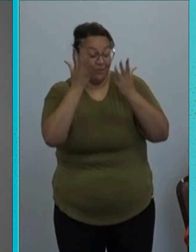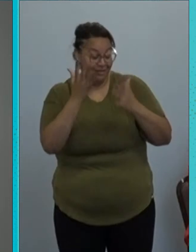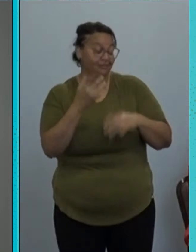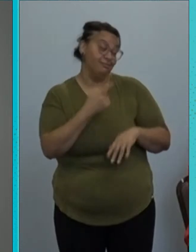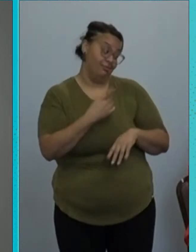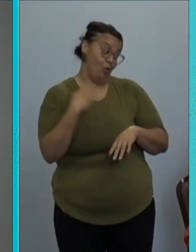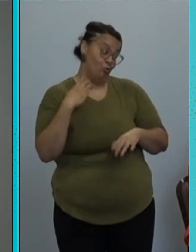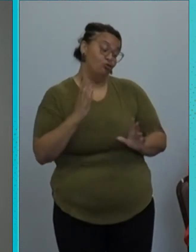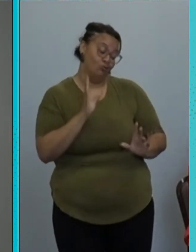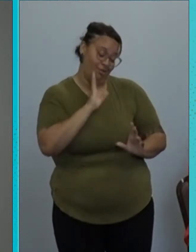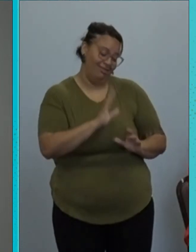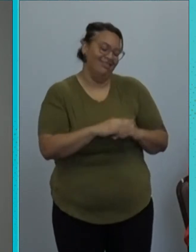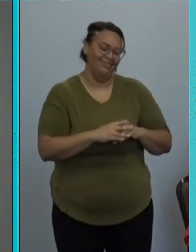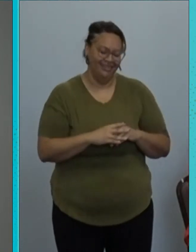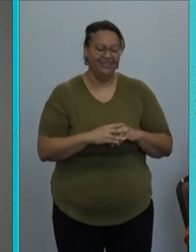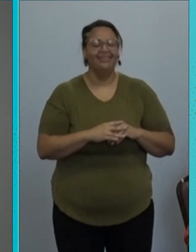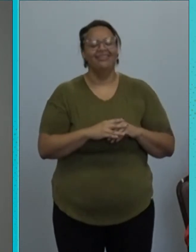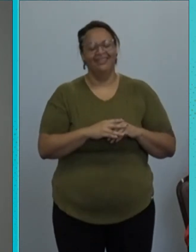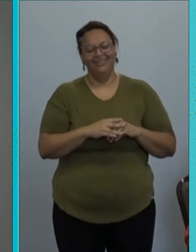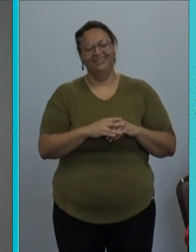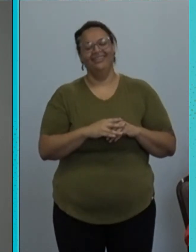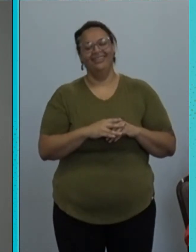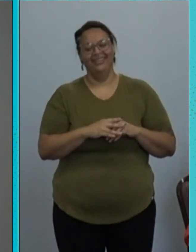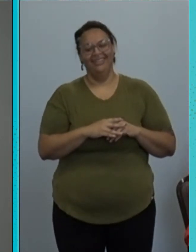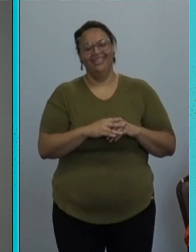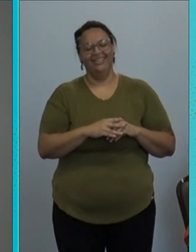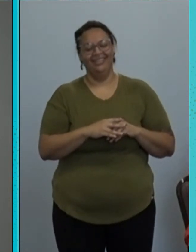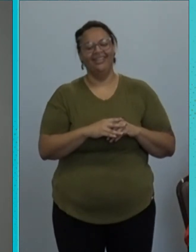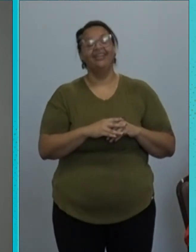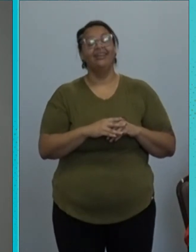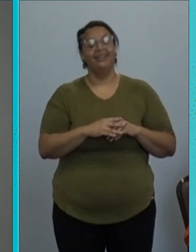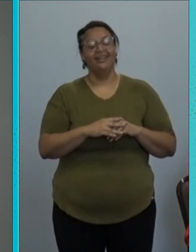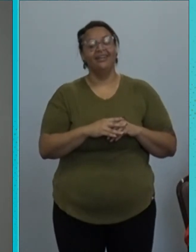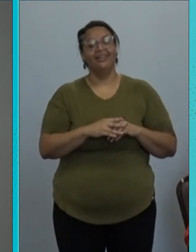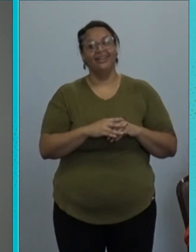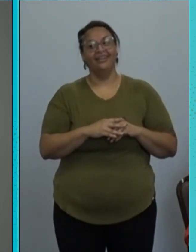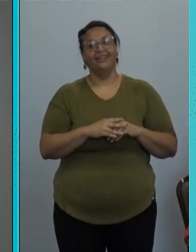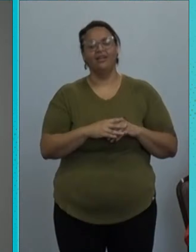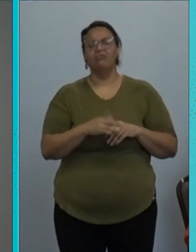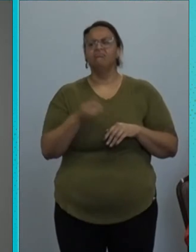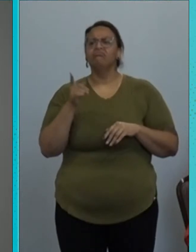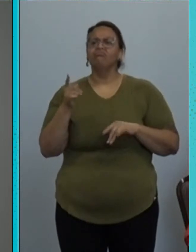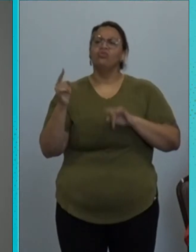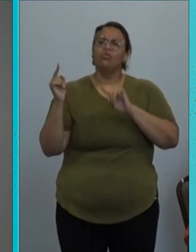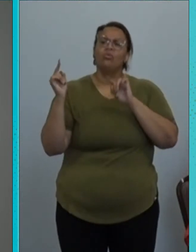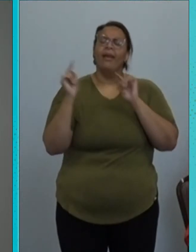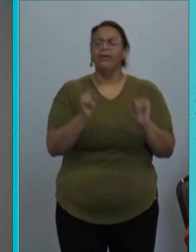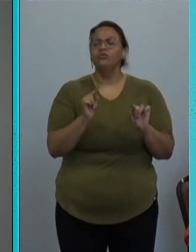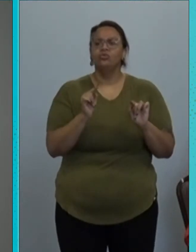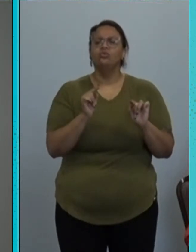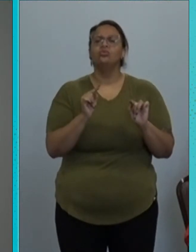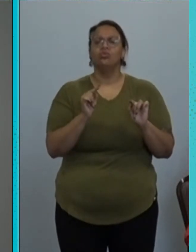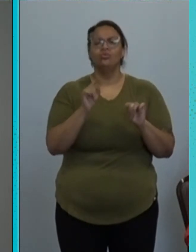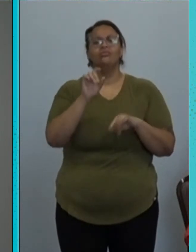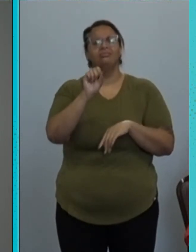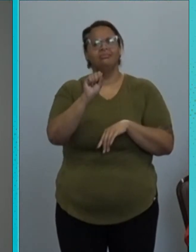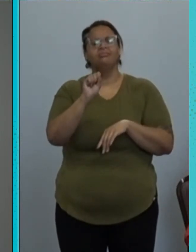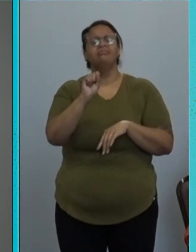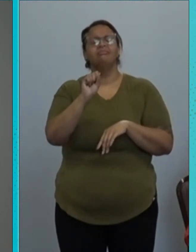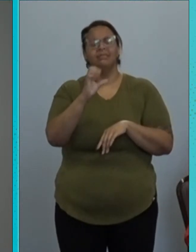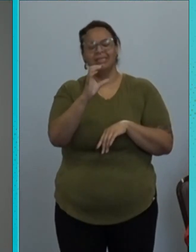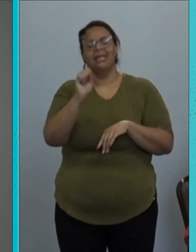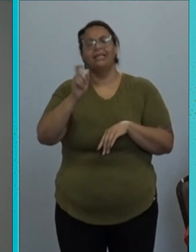Coach, is that you went to the California School for the Deaf